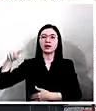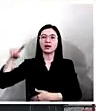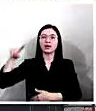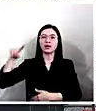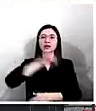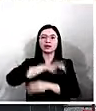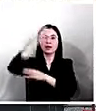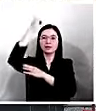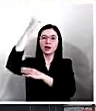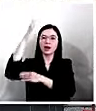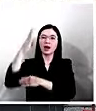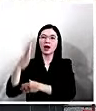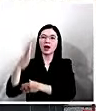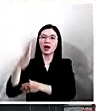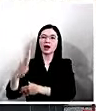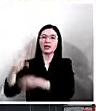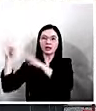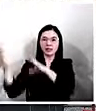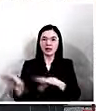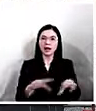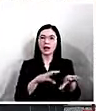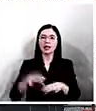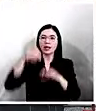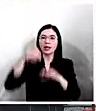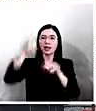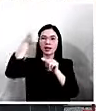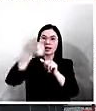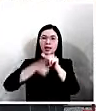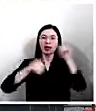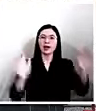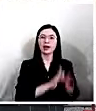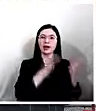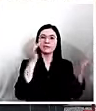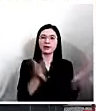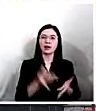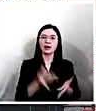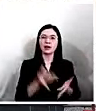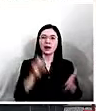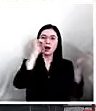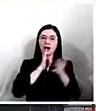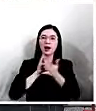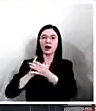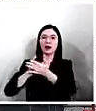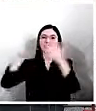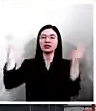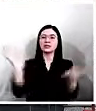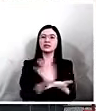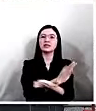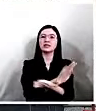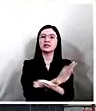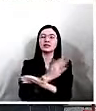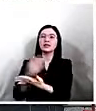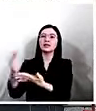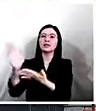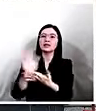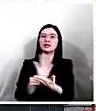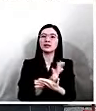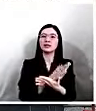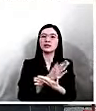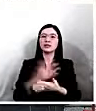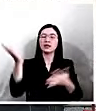of God's love in every heart that